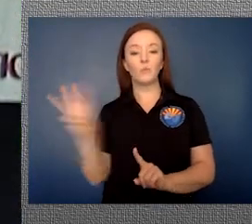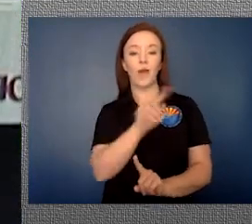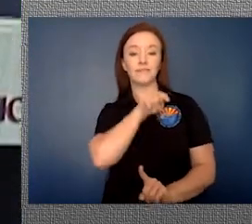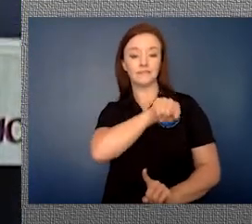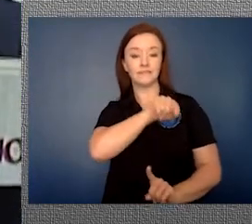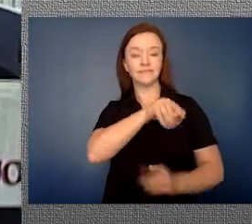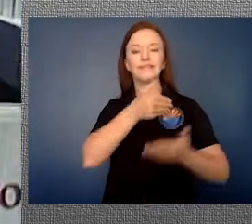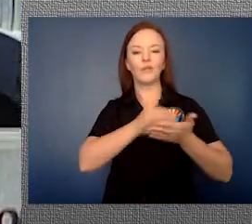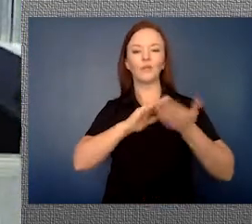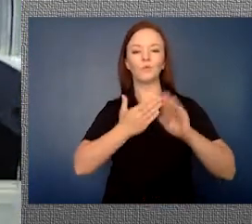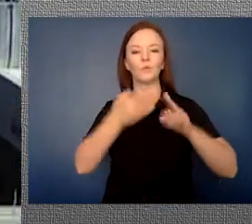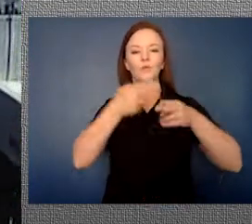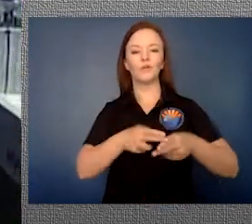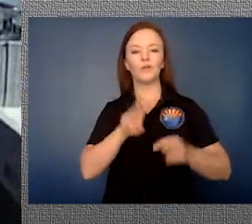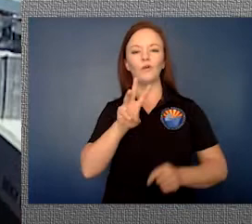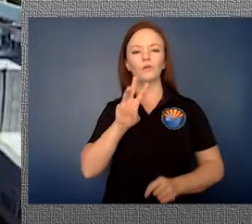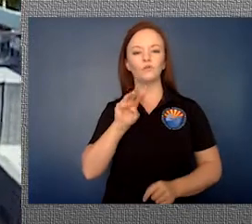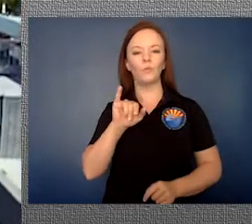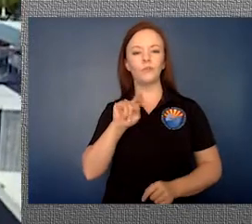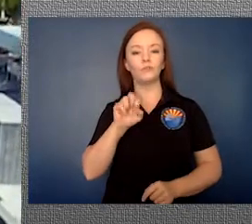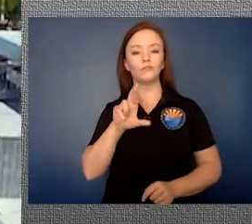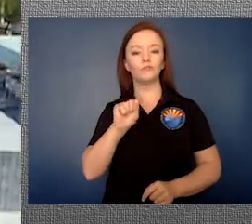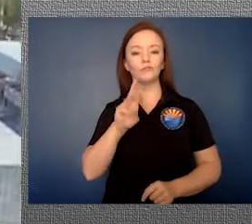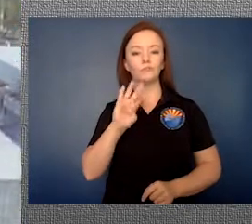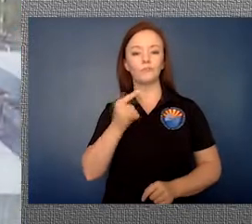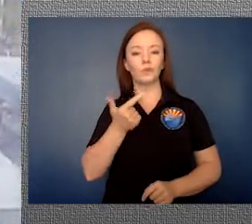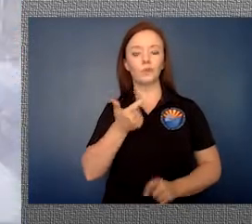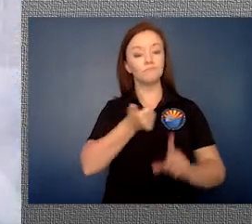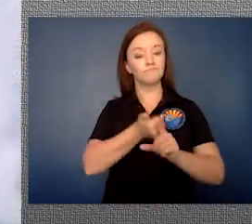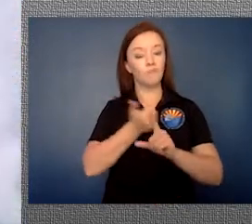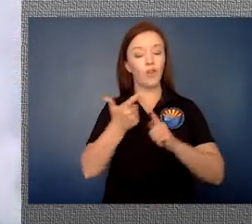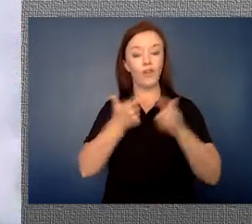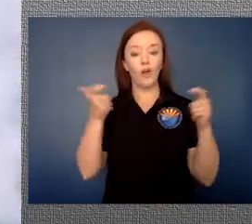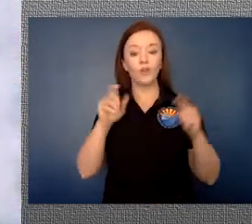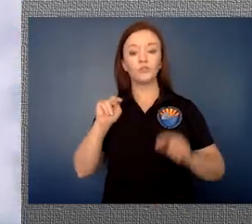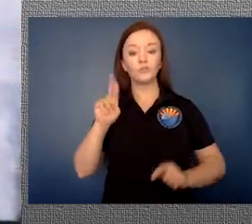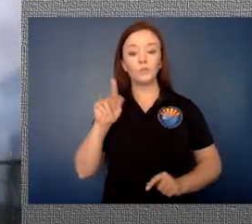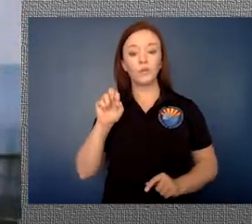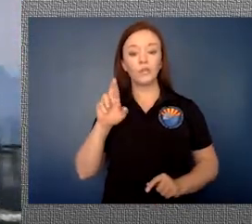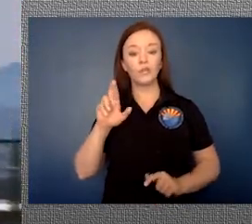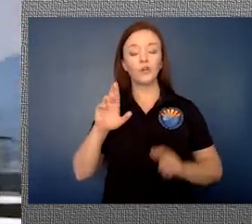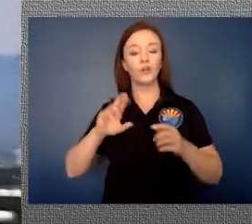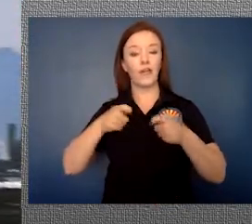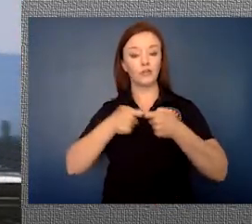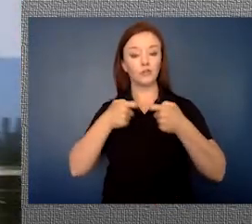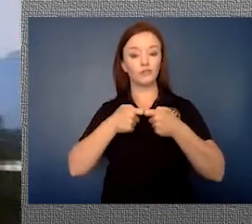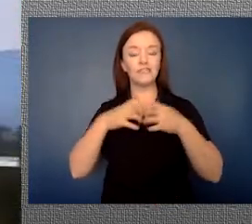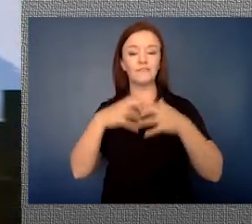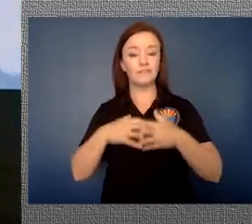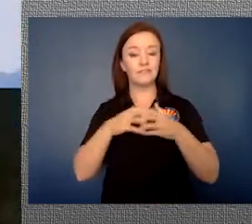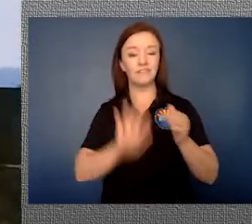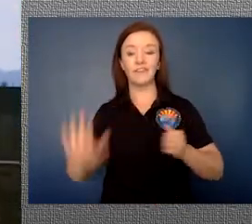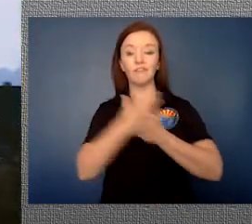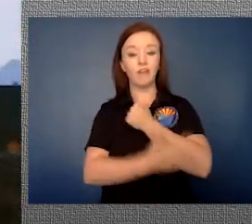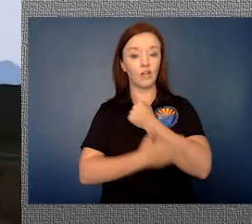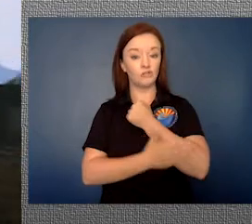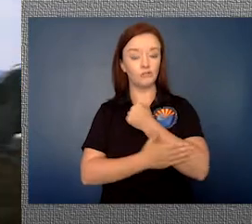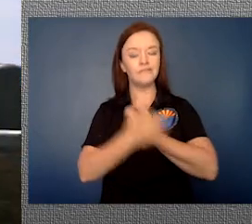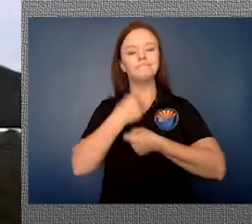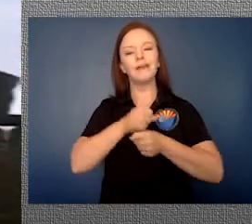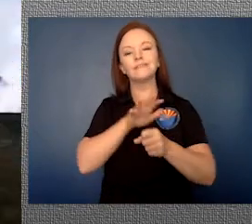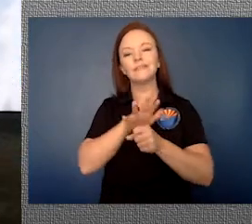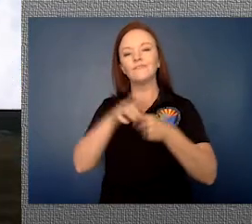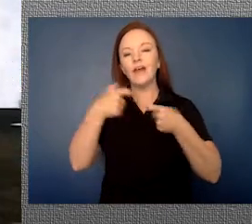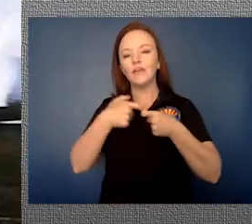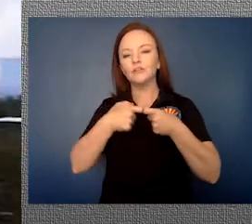largest nuclear energy facility in the country, producing enough electricity for millions of customers in Arizona, Southern California,